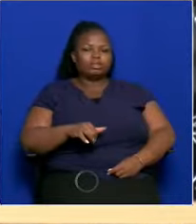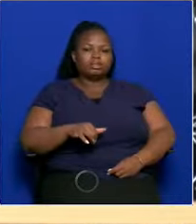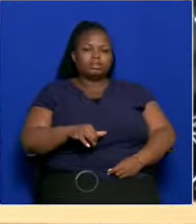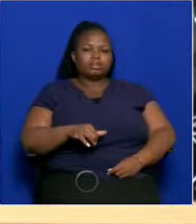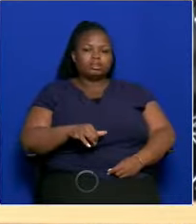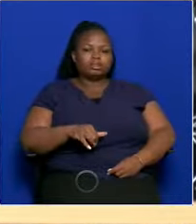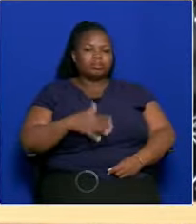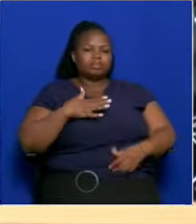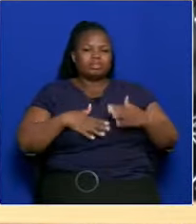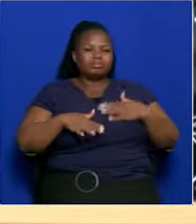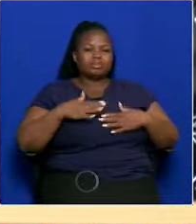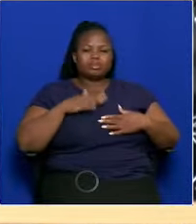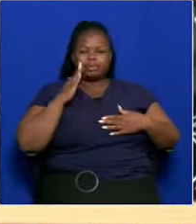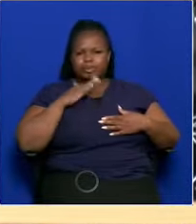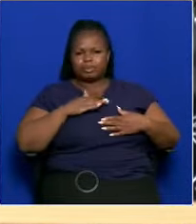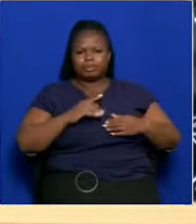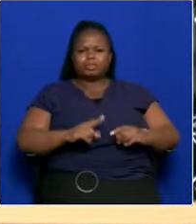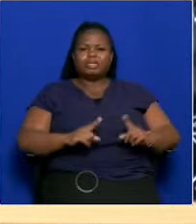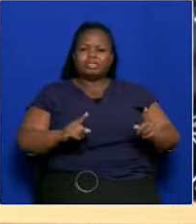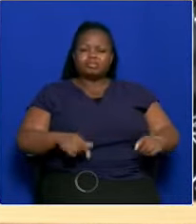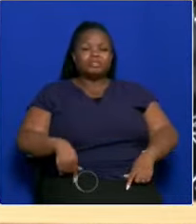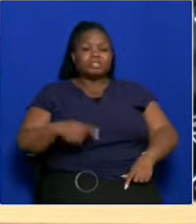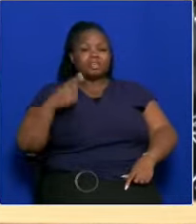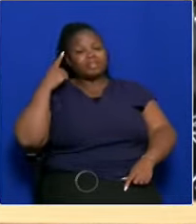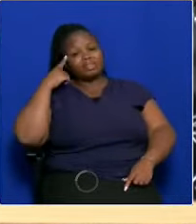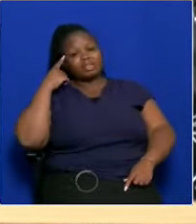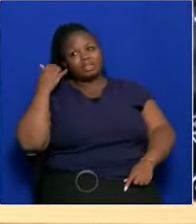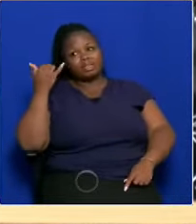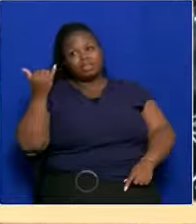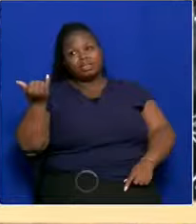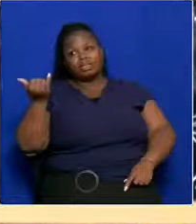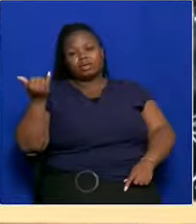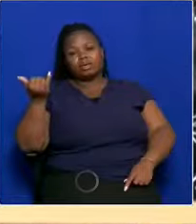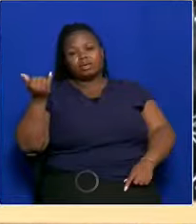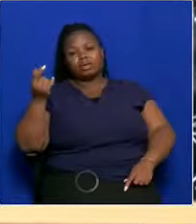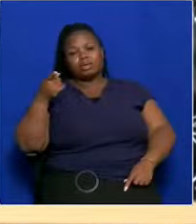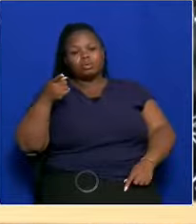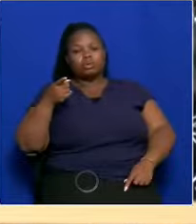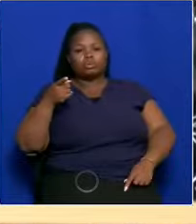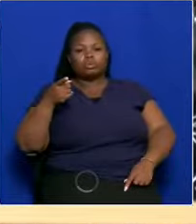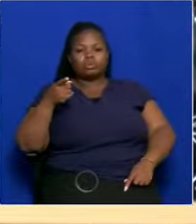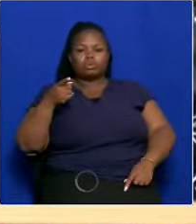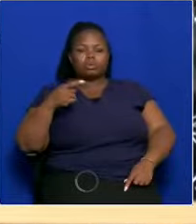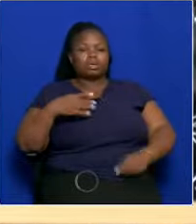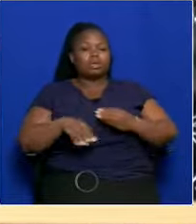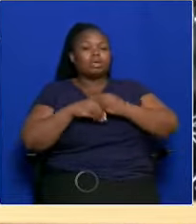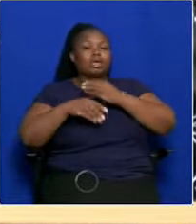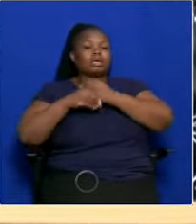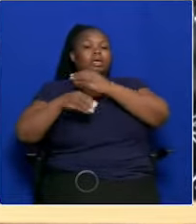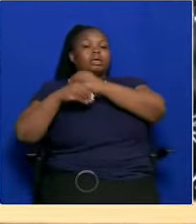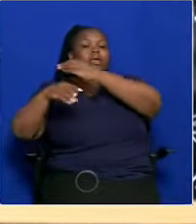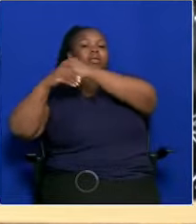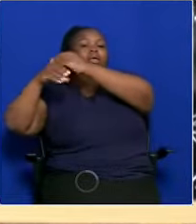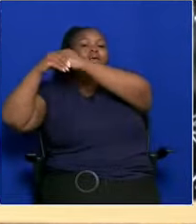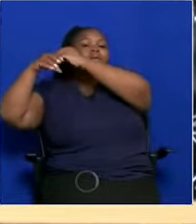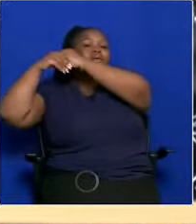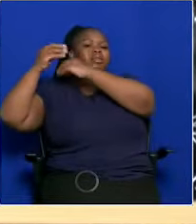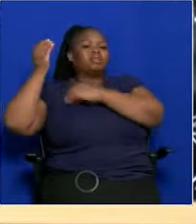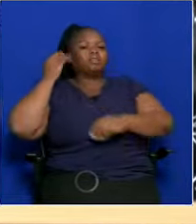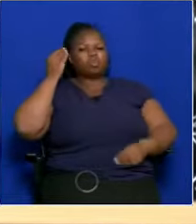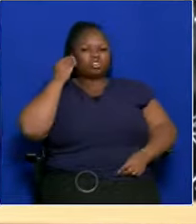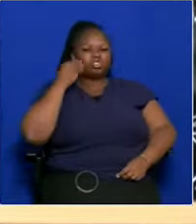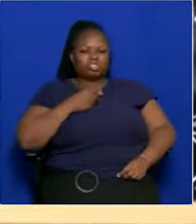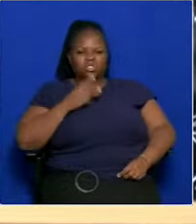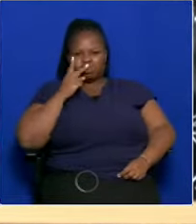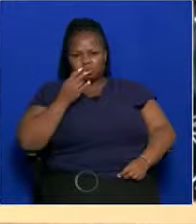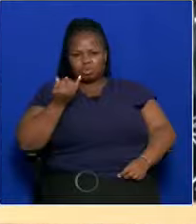you. I think you are now adding a lot of information to make it seem like it would be